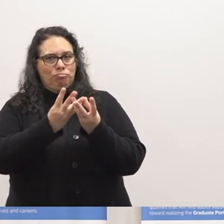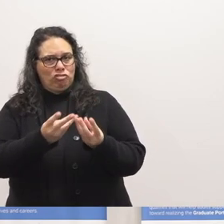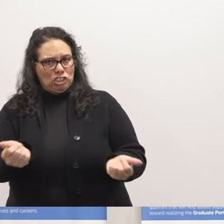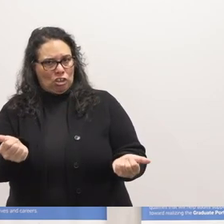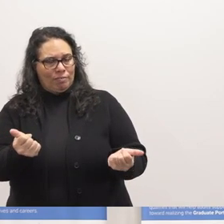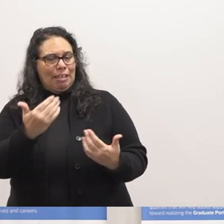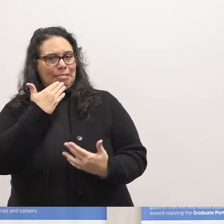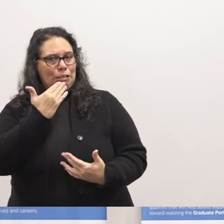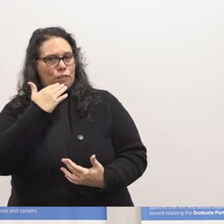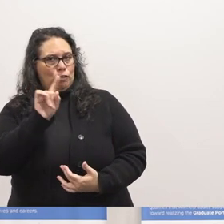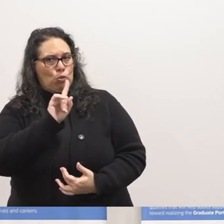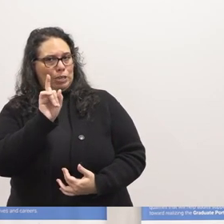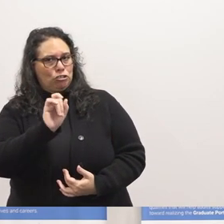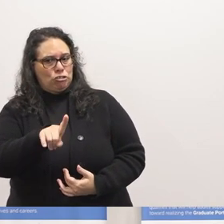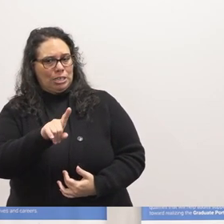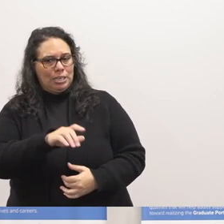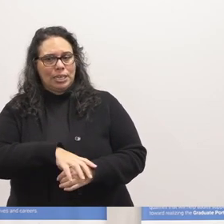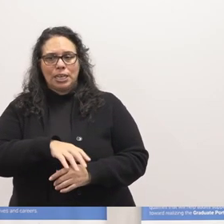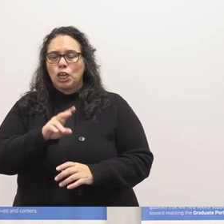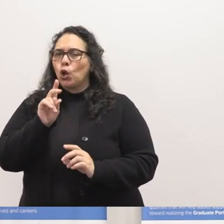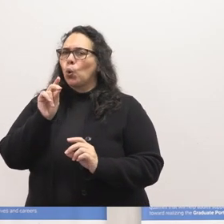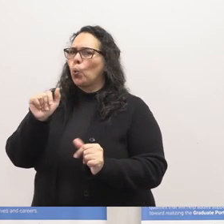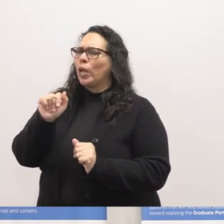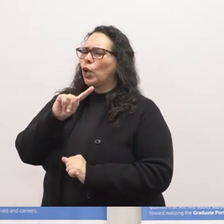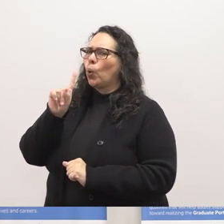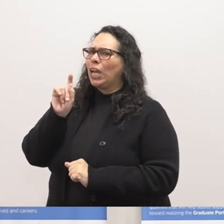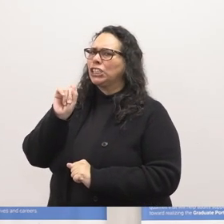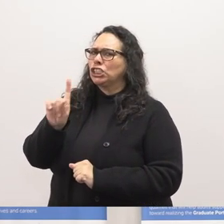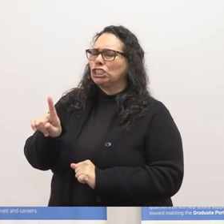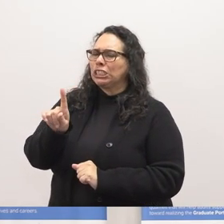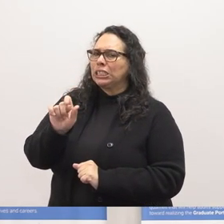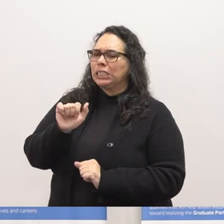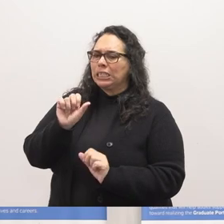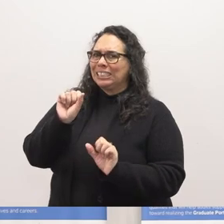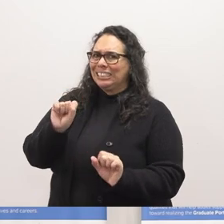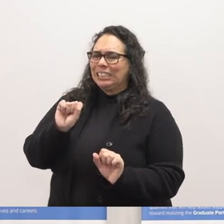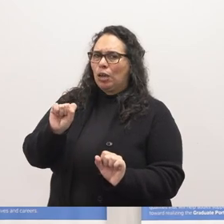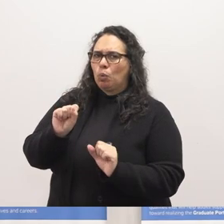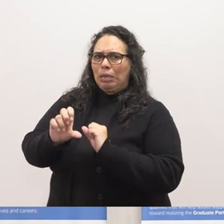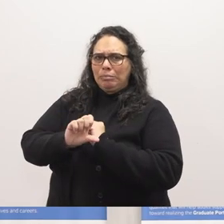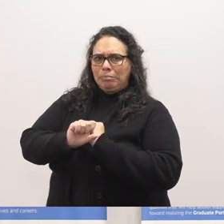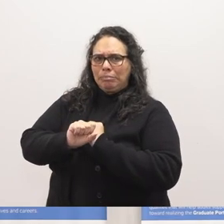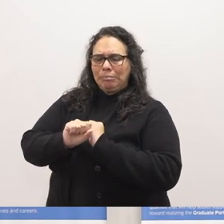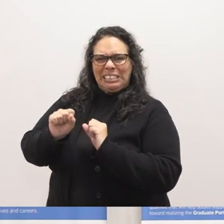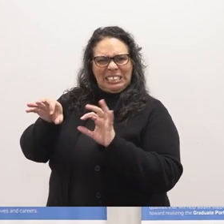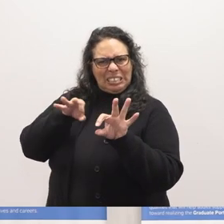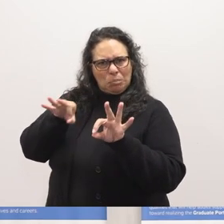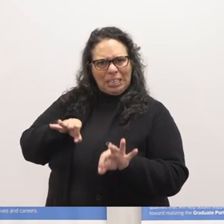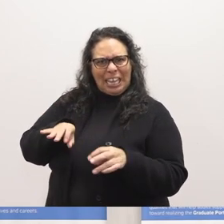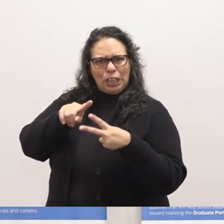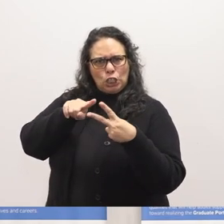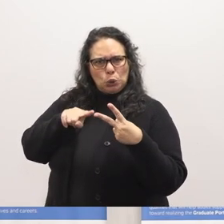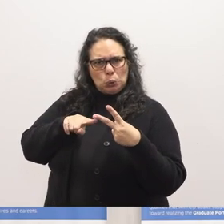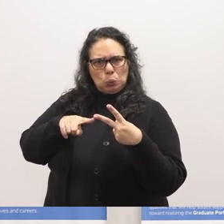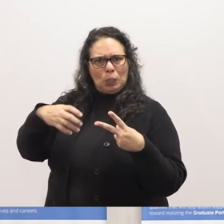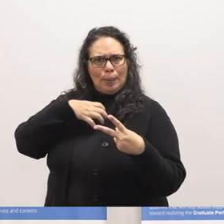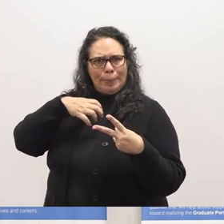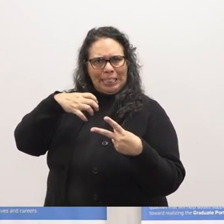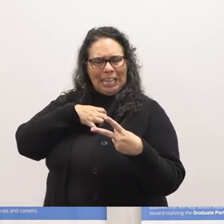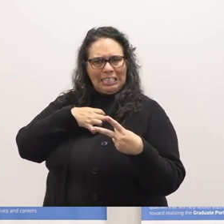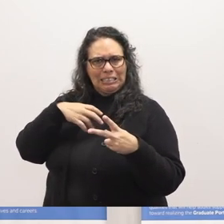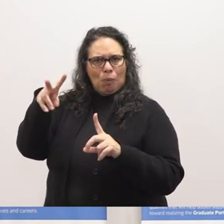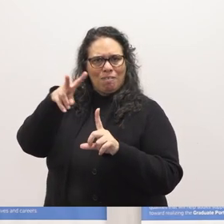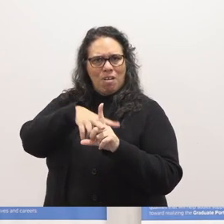that question. And just a quick question. Could we allow, can someone elaborate on the two complaints that were filed and